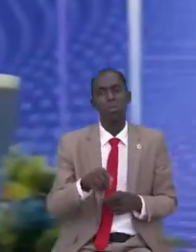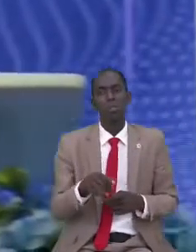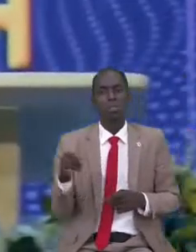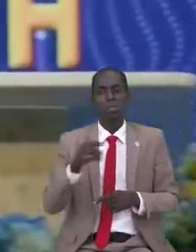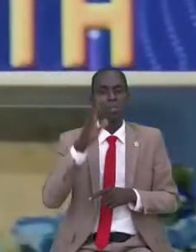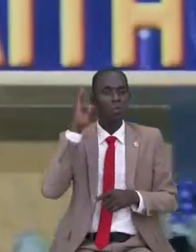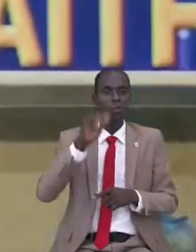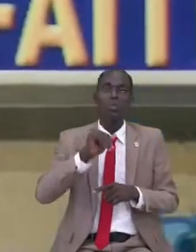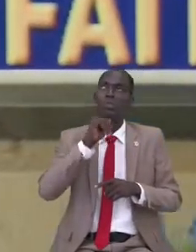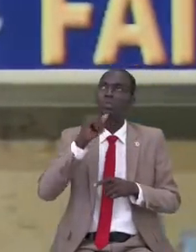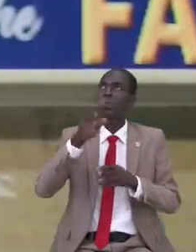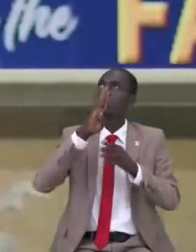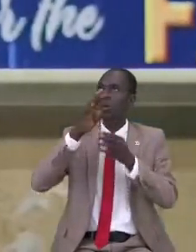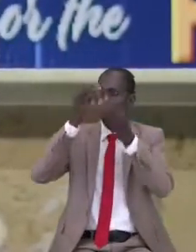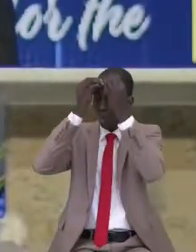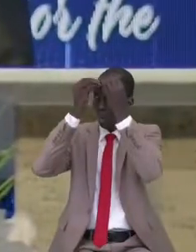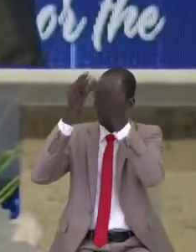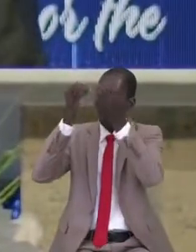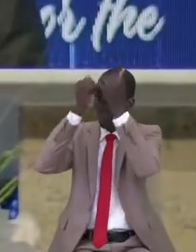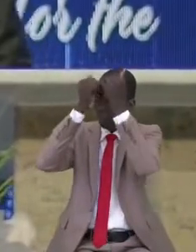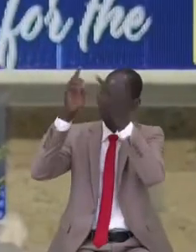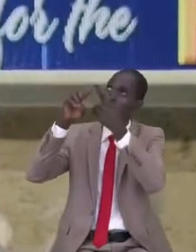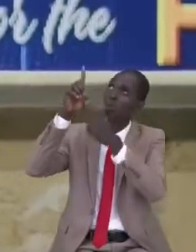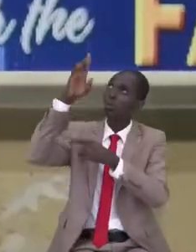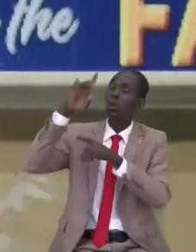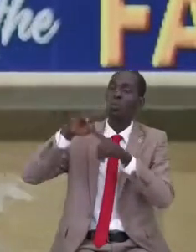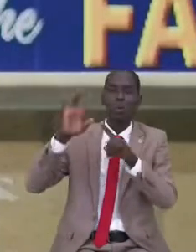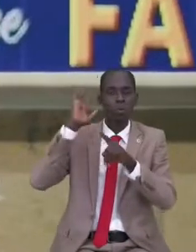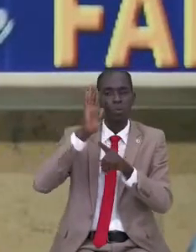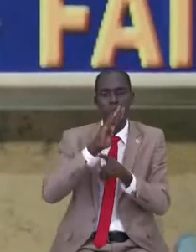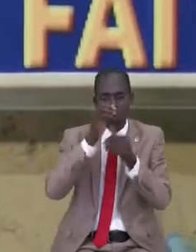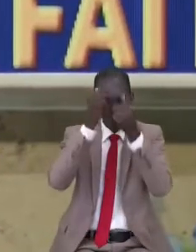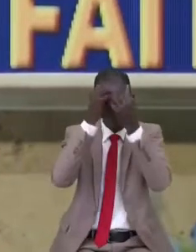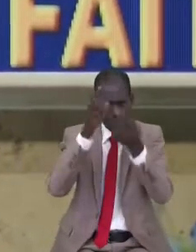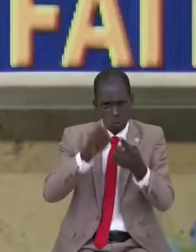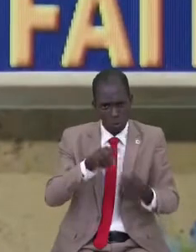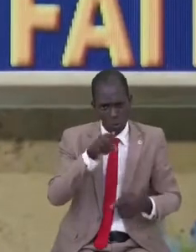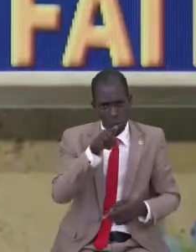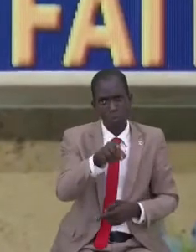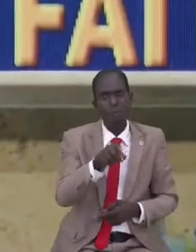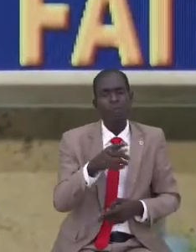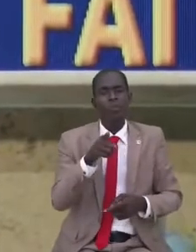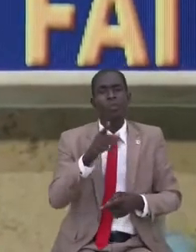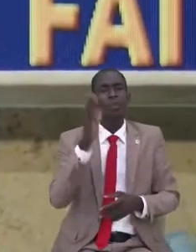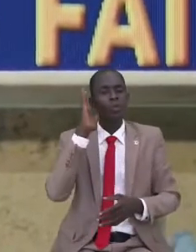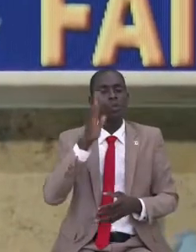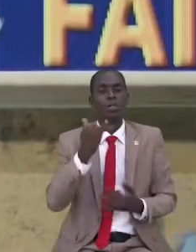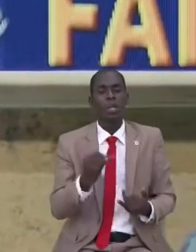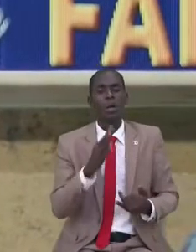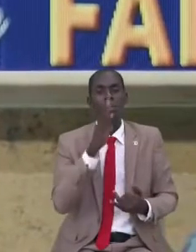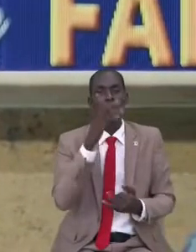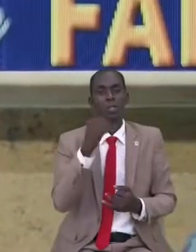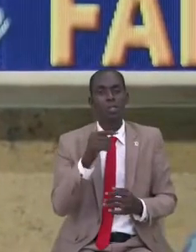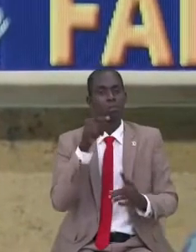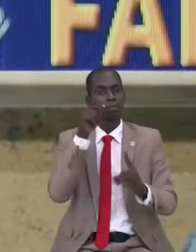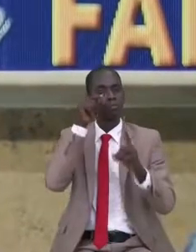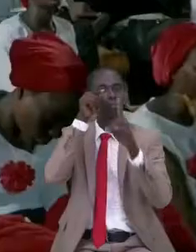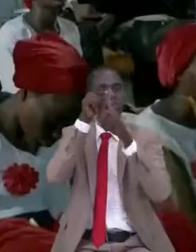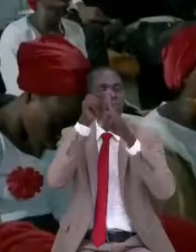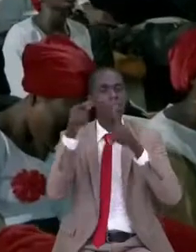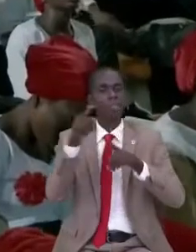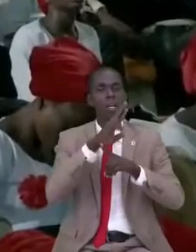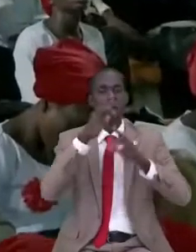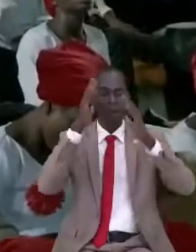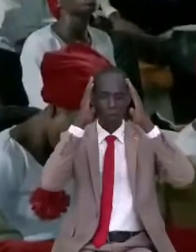to God. They'll be answering to you. You'll be the object of their attention because you're coming